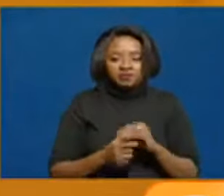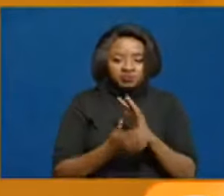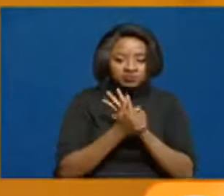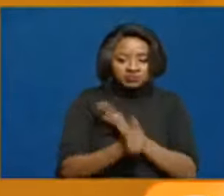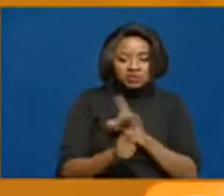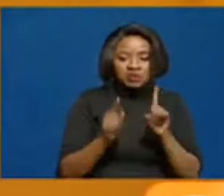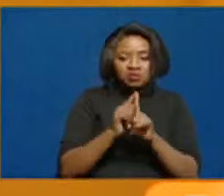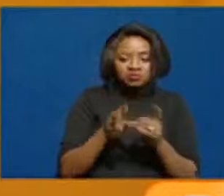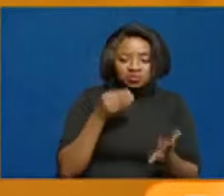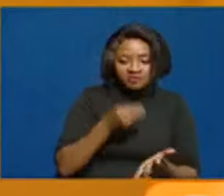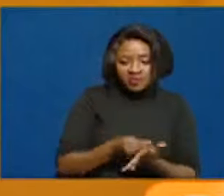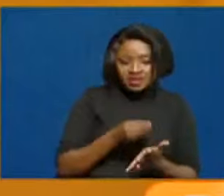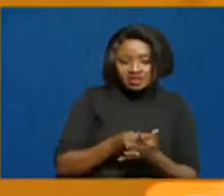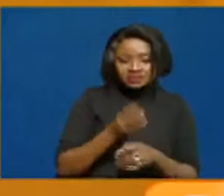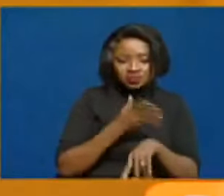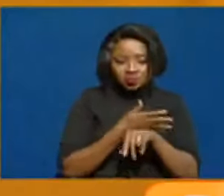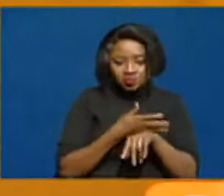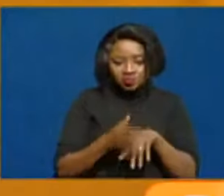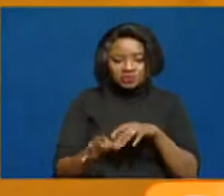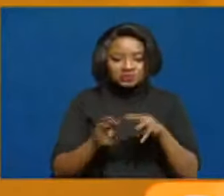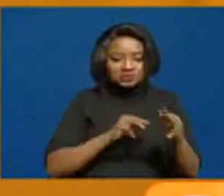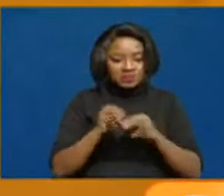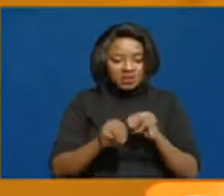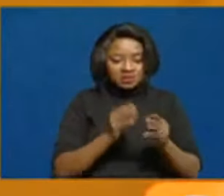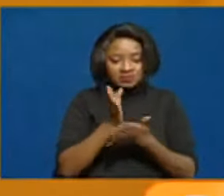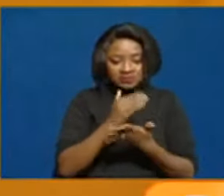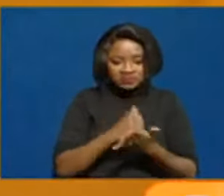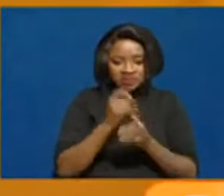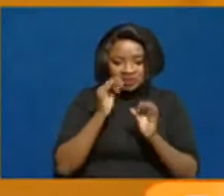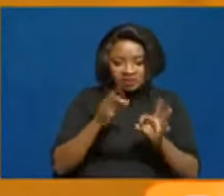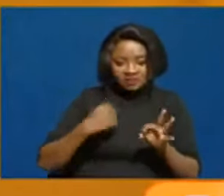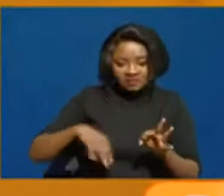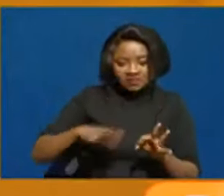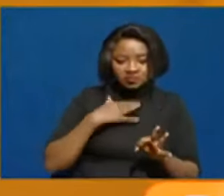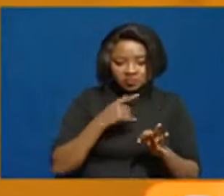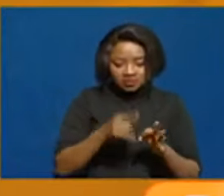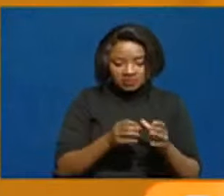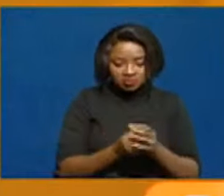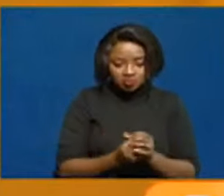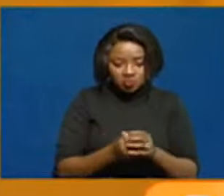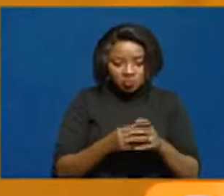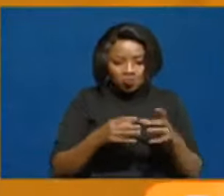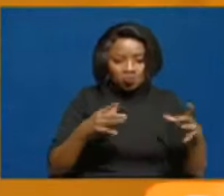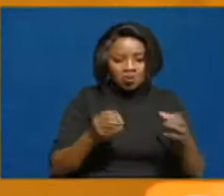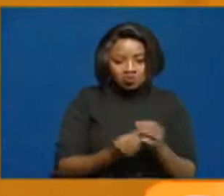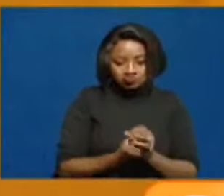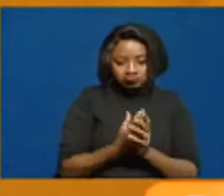waste management sector, for it to be able to grow and to tap into the opportunity that we're speaking,